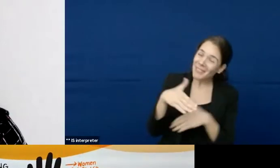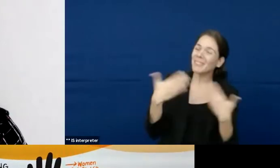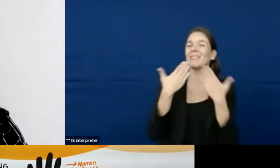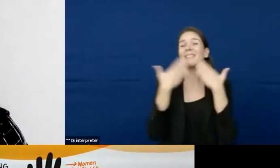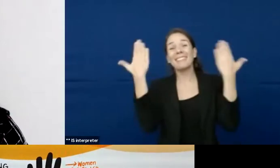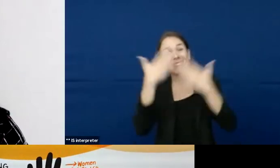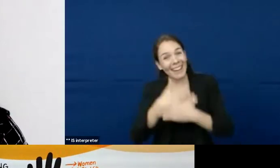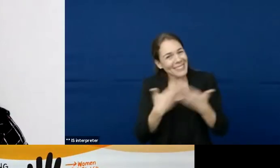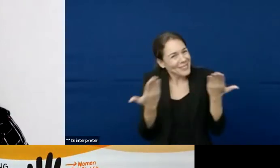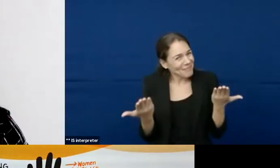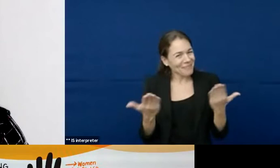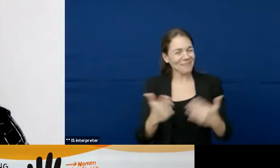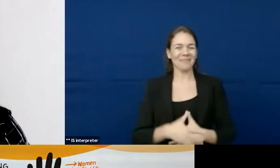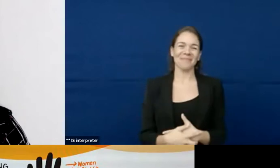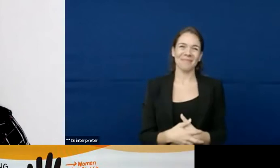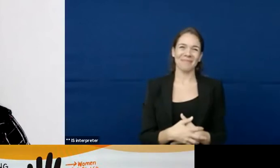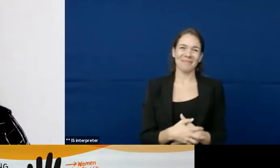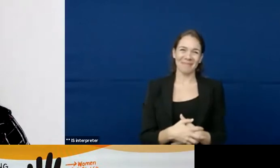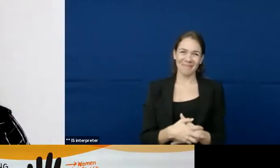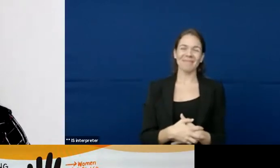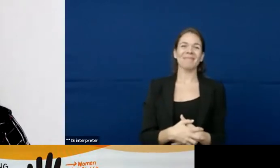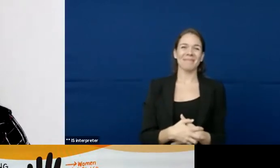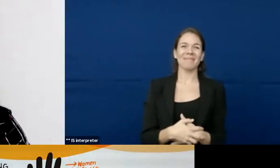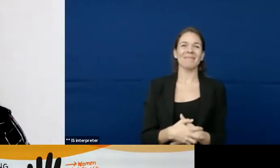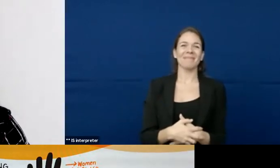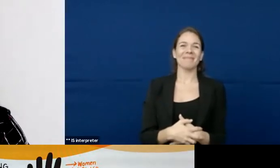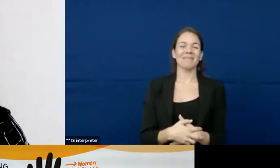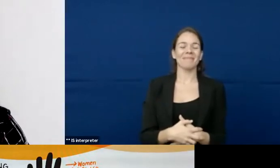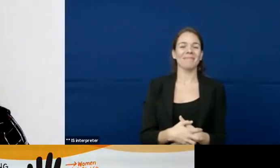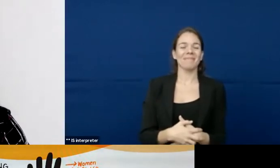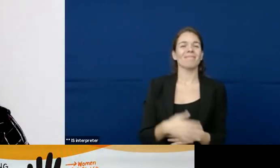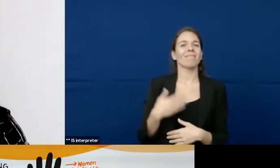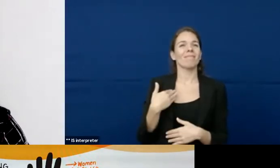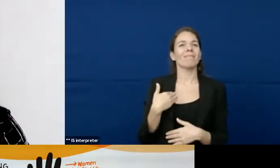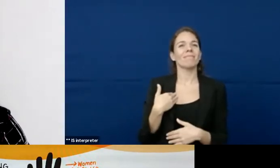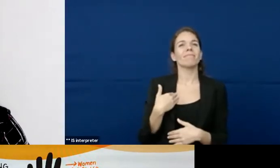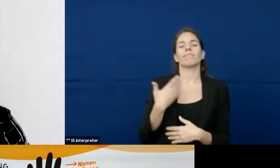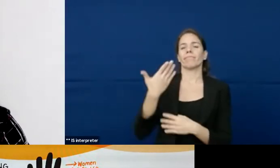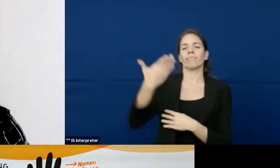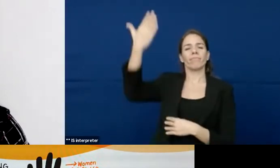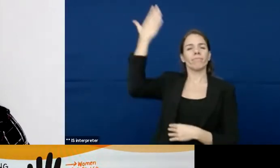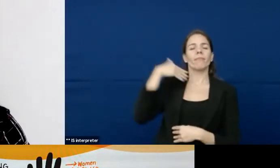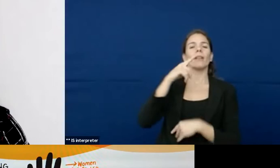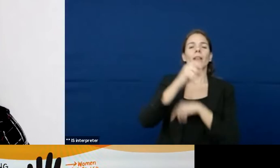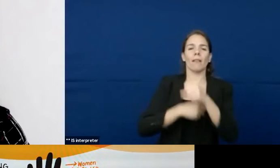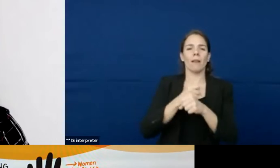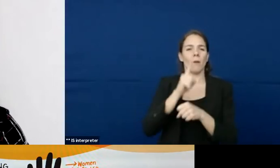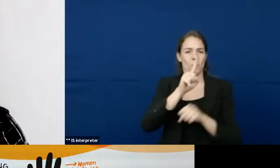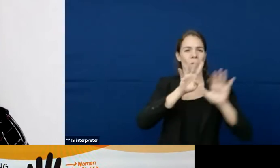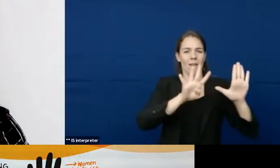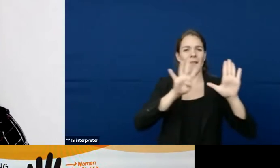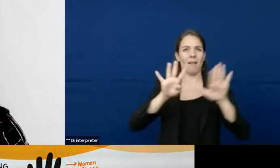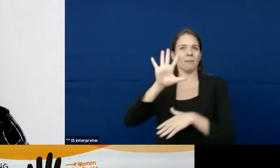Ford Foundation has continued to support the amazing work of women's rights activists around the world in their quest for gender equality and